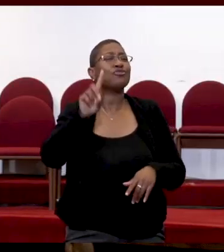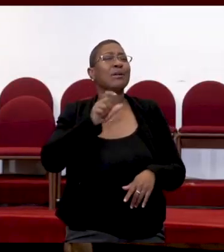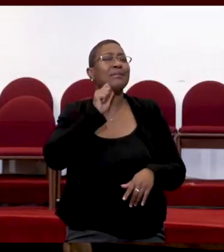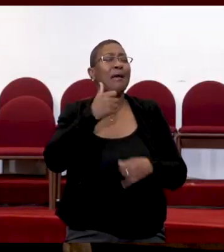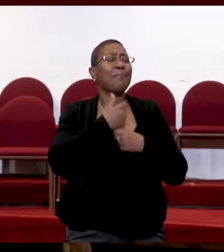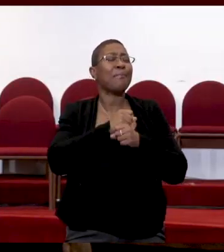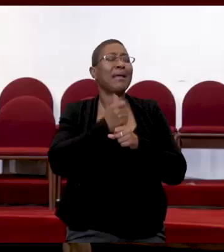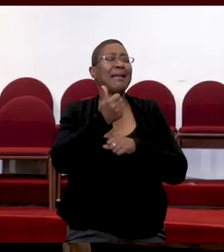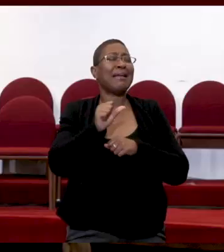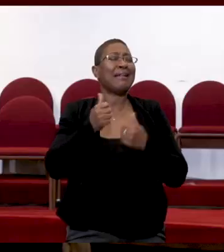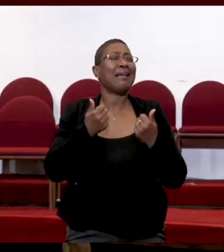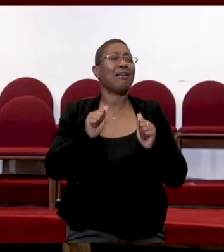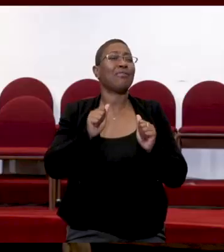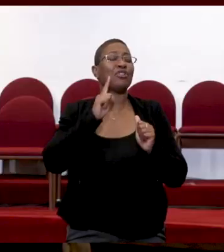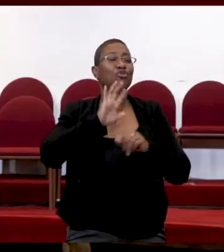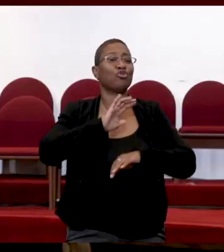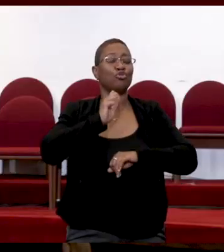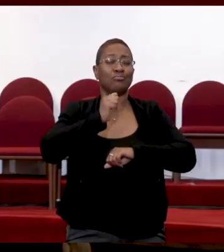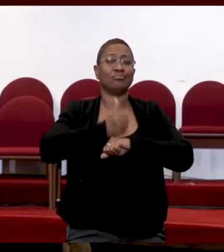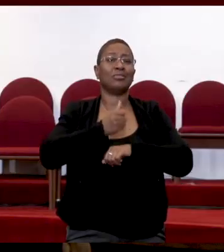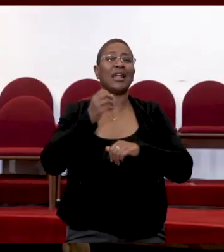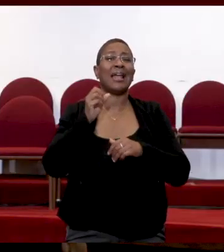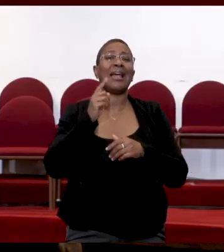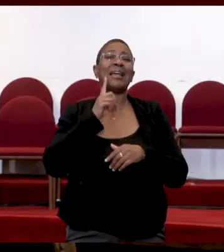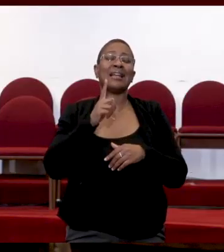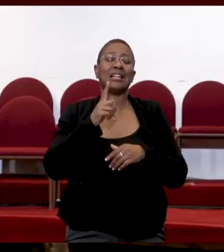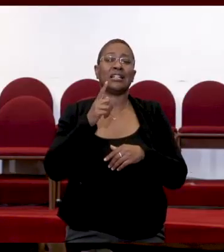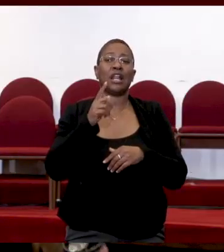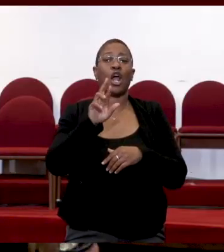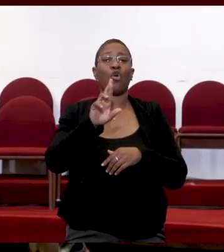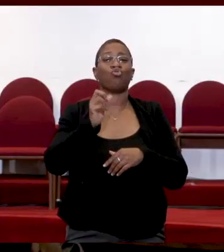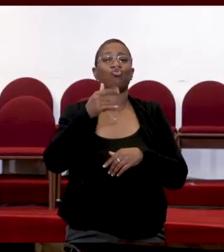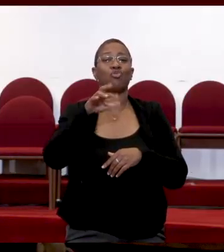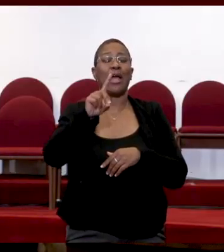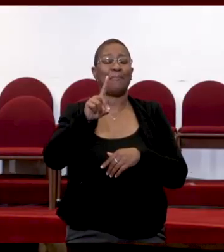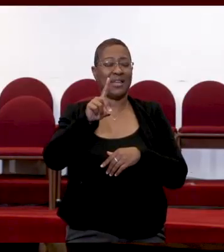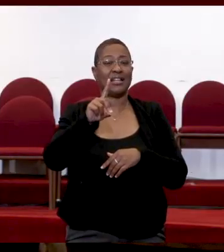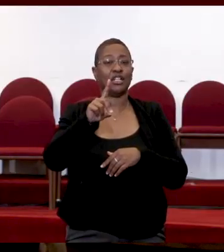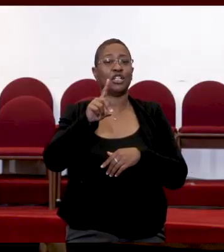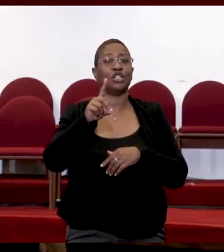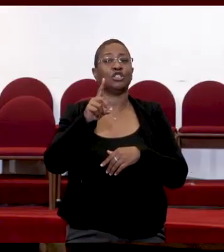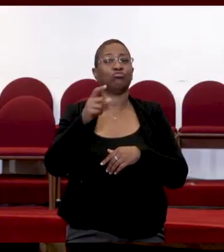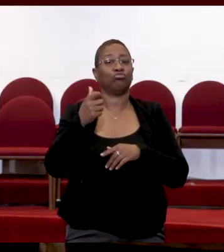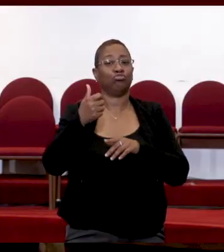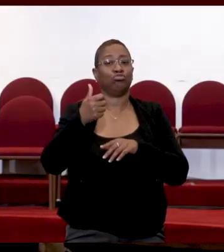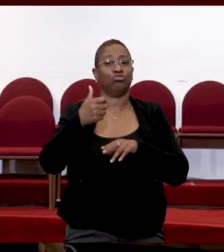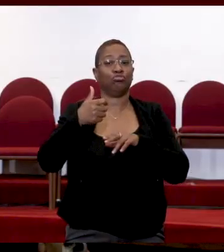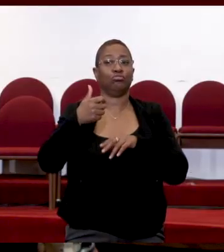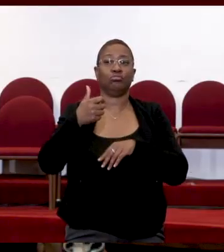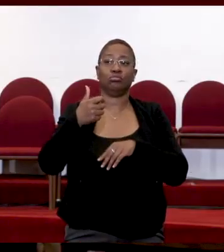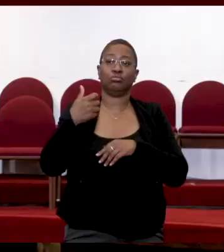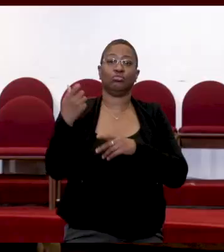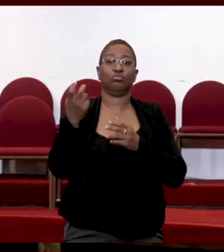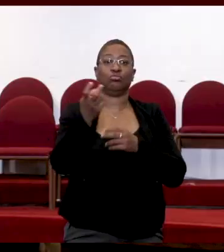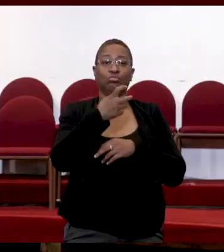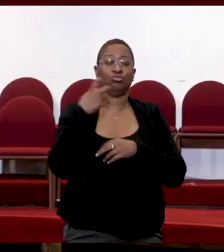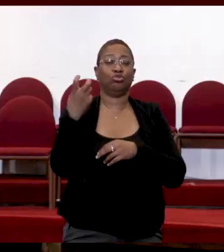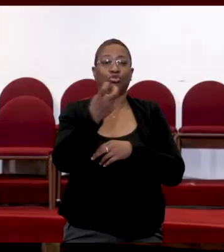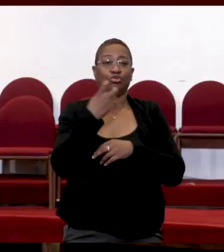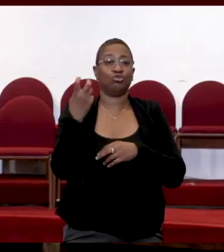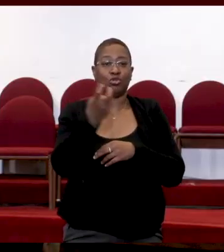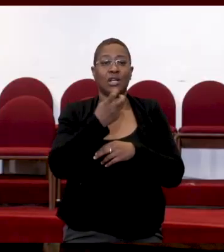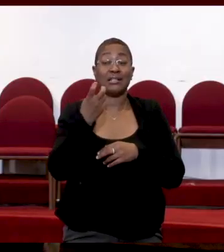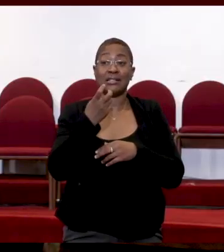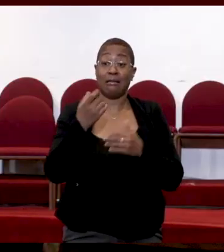to invest in a basic rapid transit line? So many young people like me have moved to the cities and at least have a